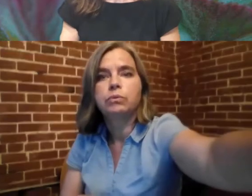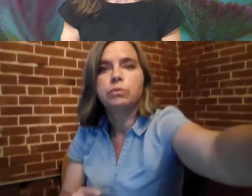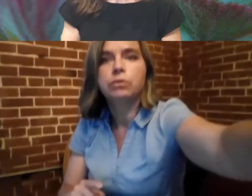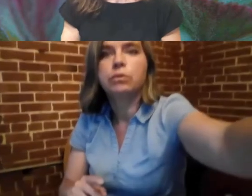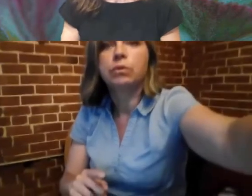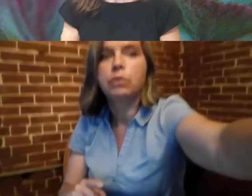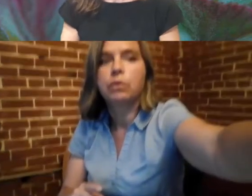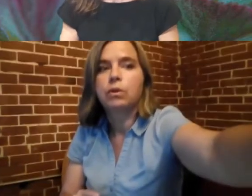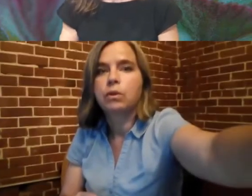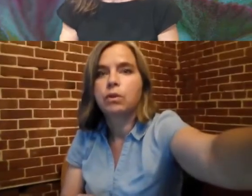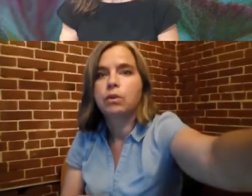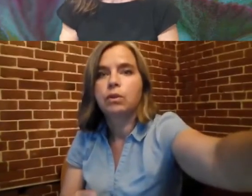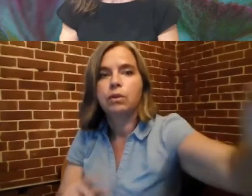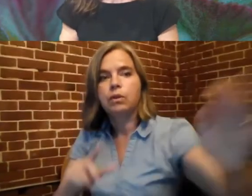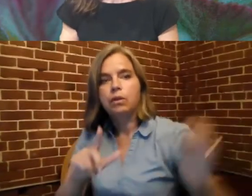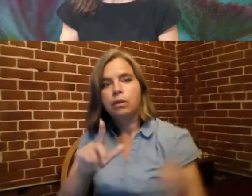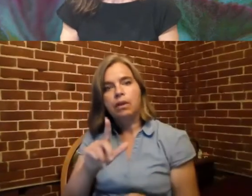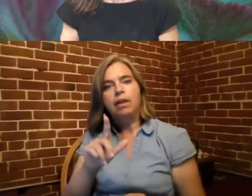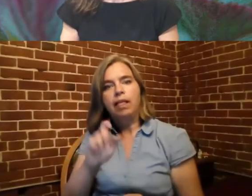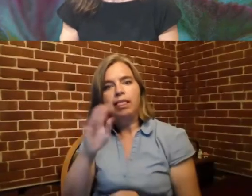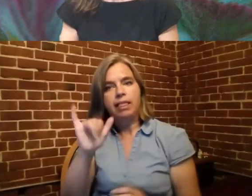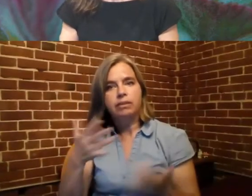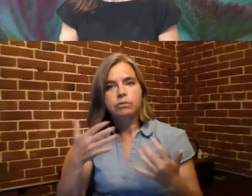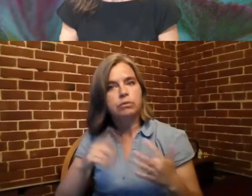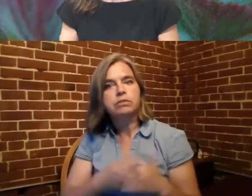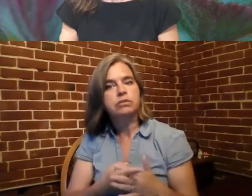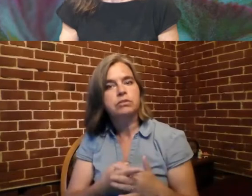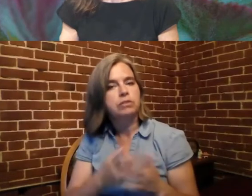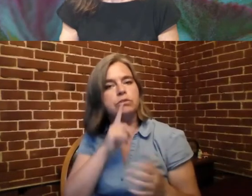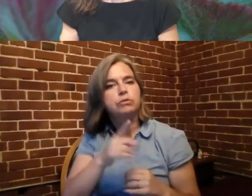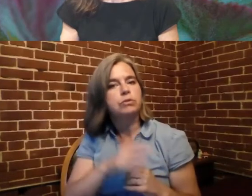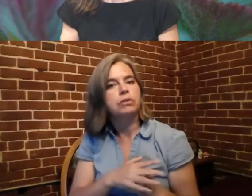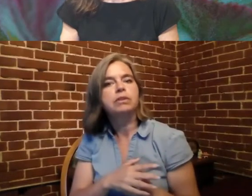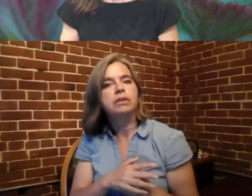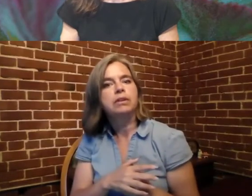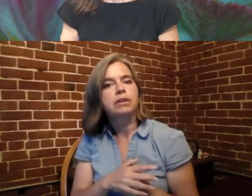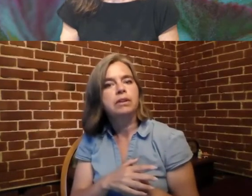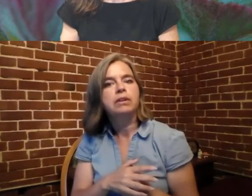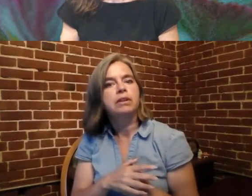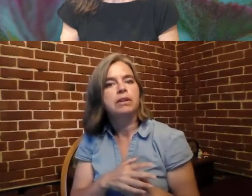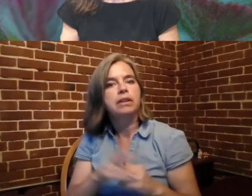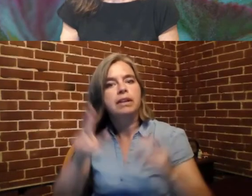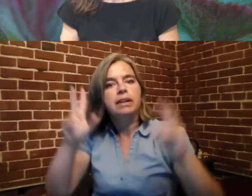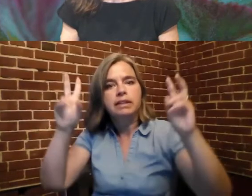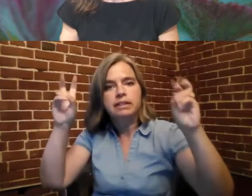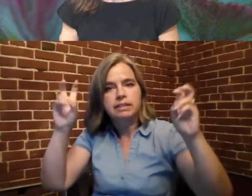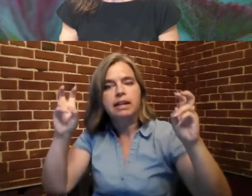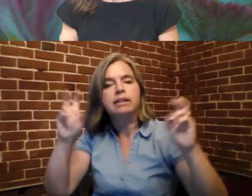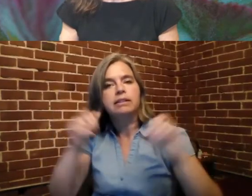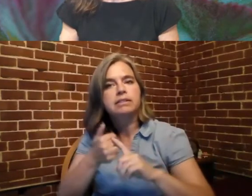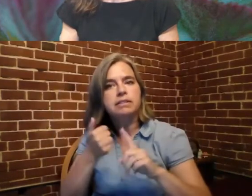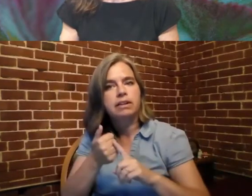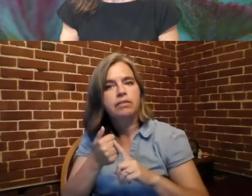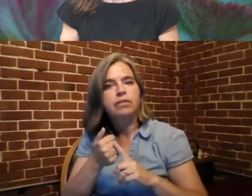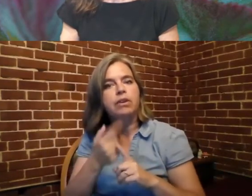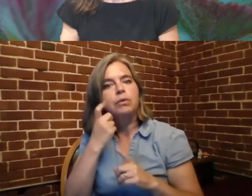Lei, would you like to start? Yeah, sure. So we took the title took inspiration of some